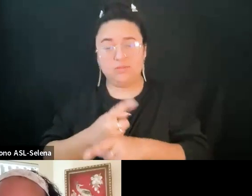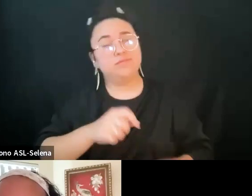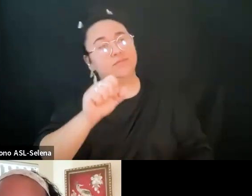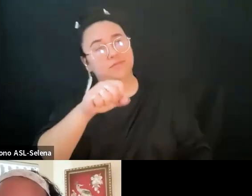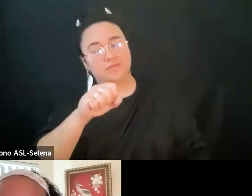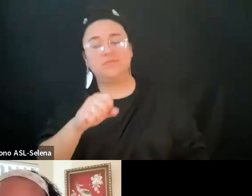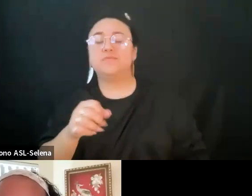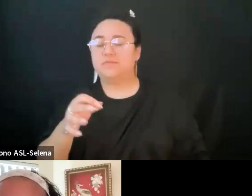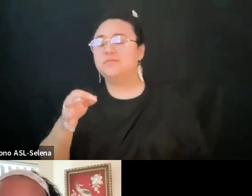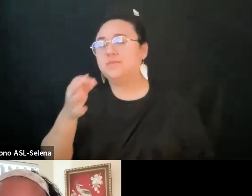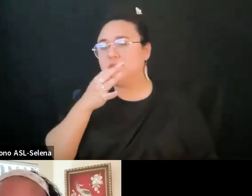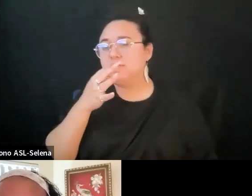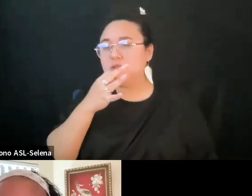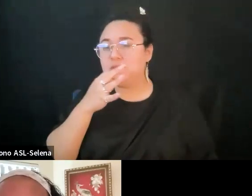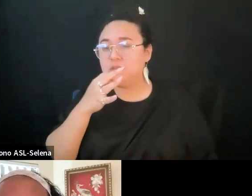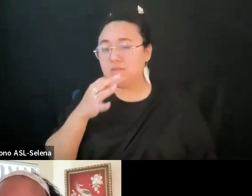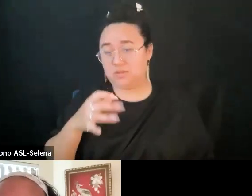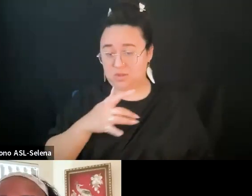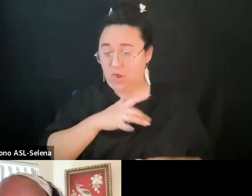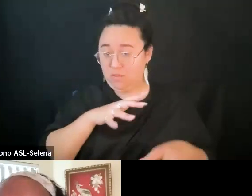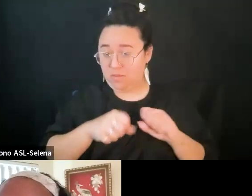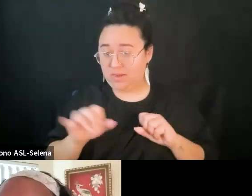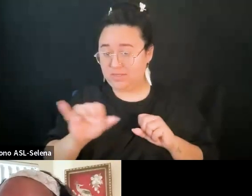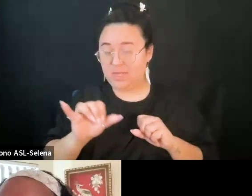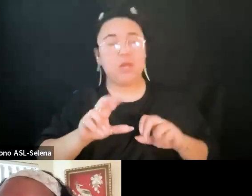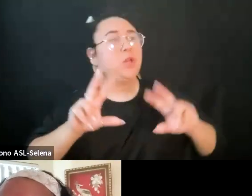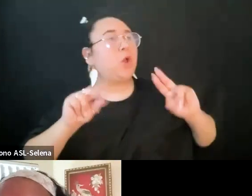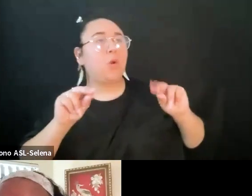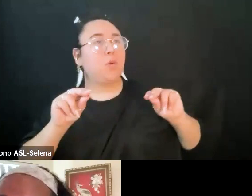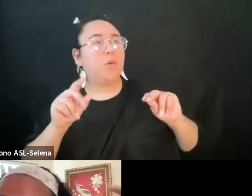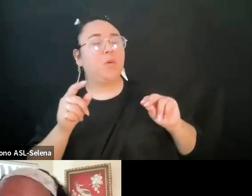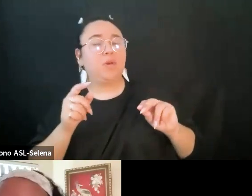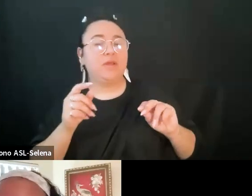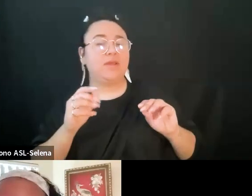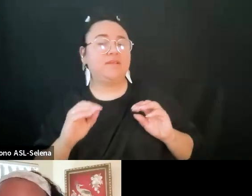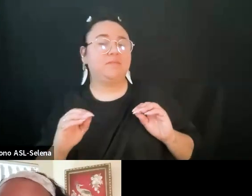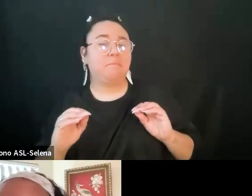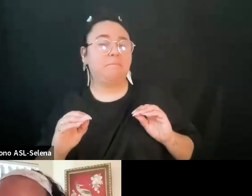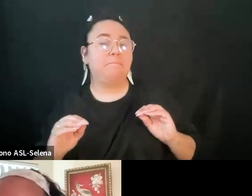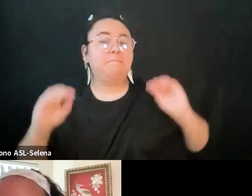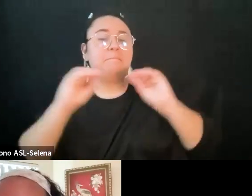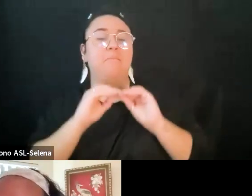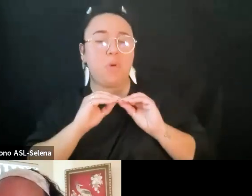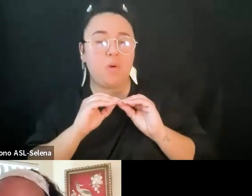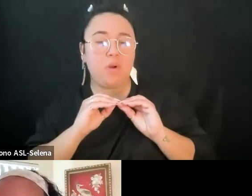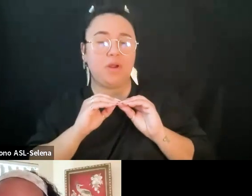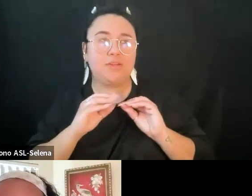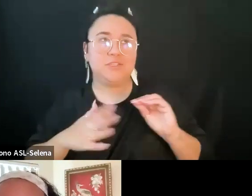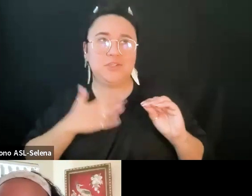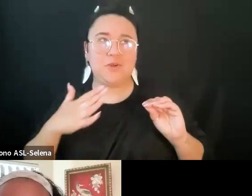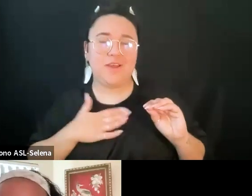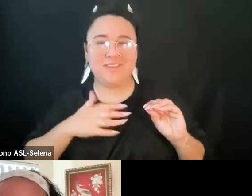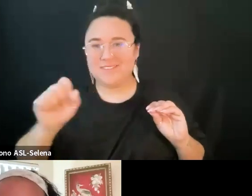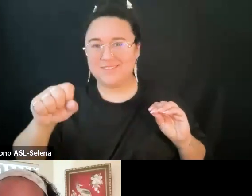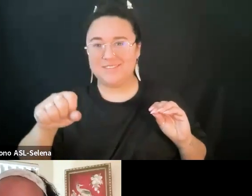in just a little bit. Is there as much heartache in that one as this one? No, it's life? a little even more joy.